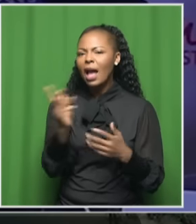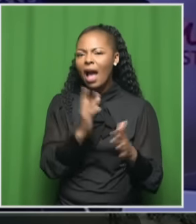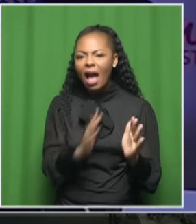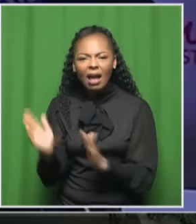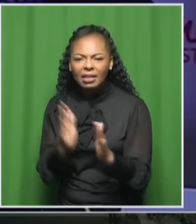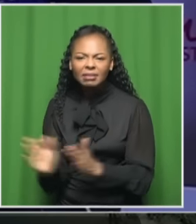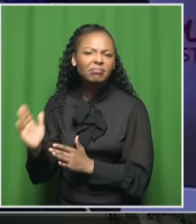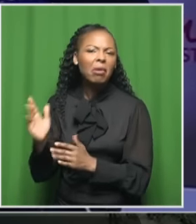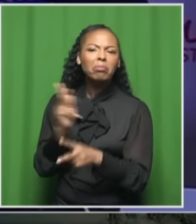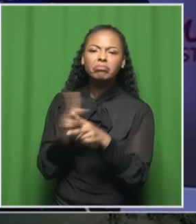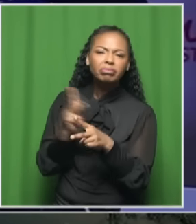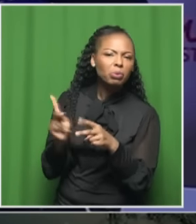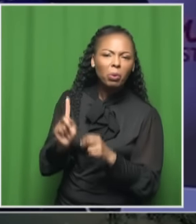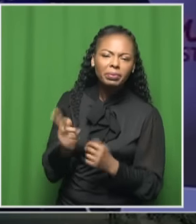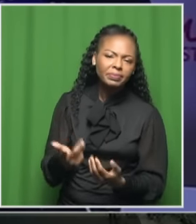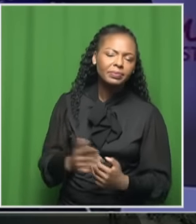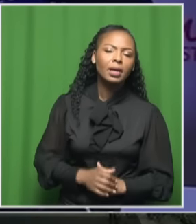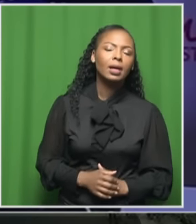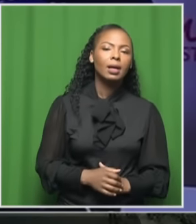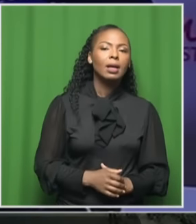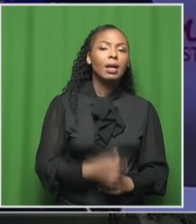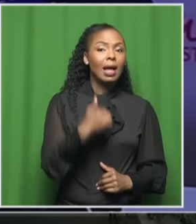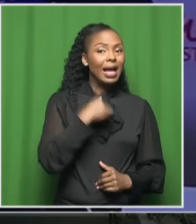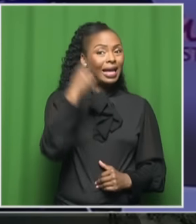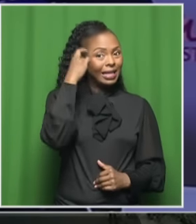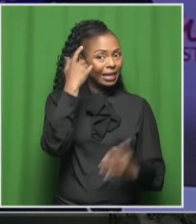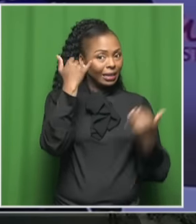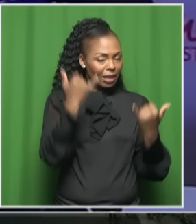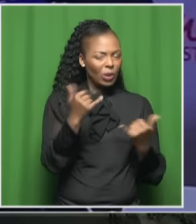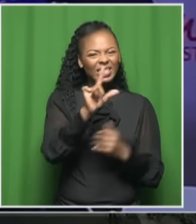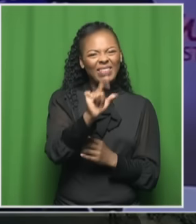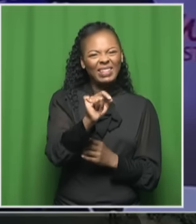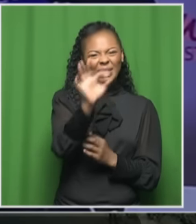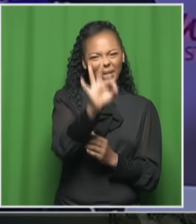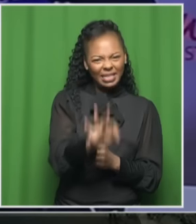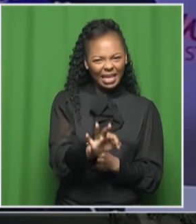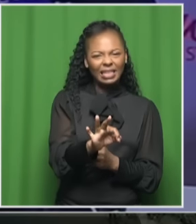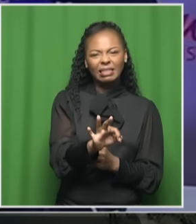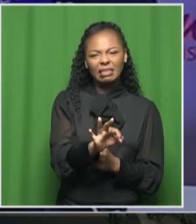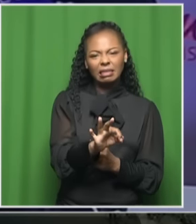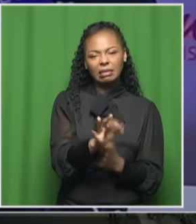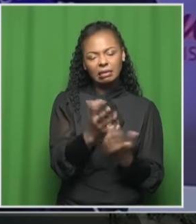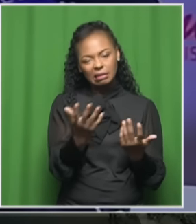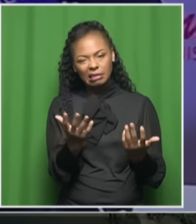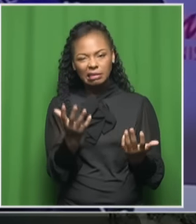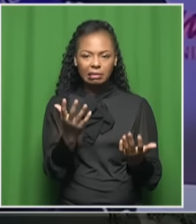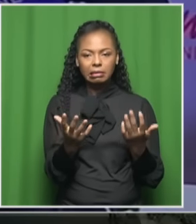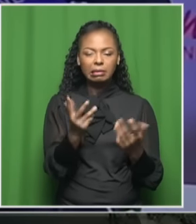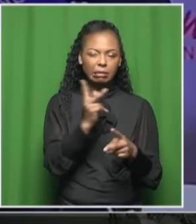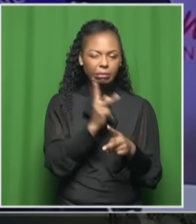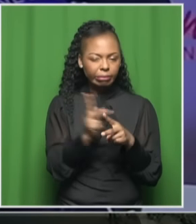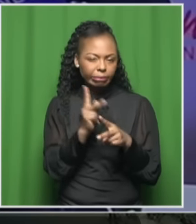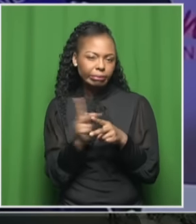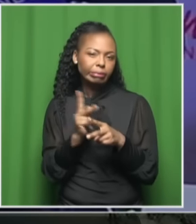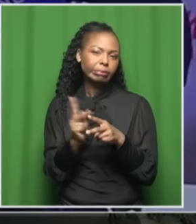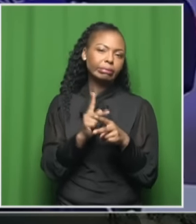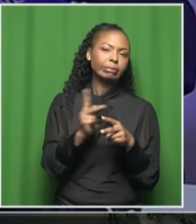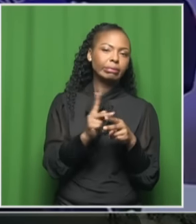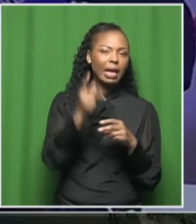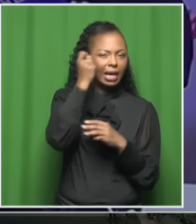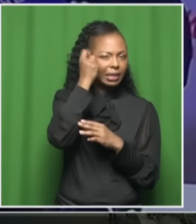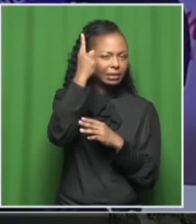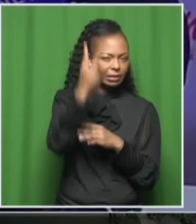Yes, I think we managed to pan out about probably 70% of what needs to happen. We understood that Pastor Ray was at